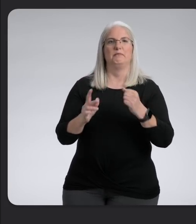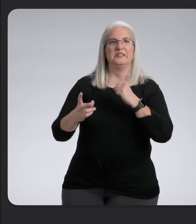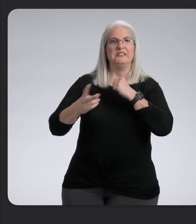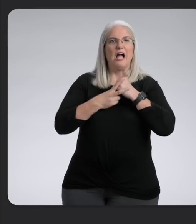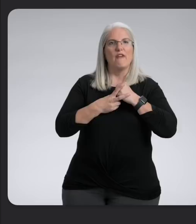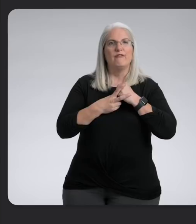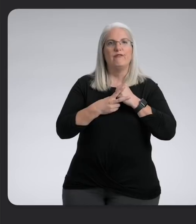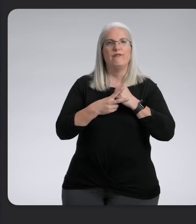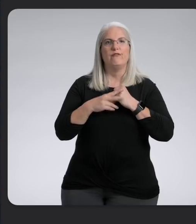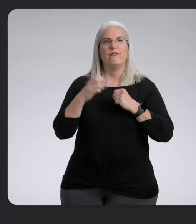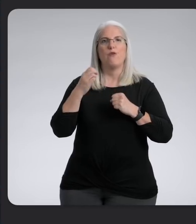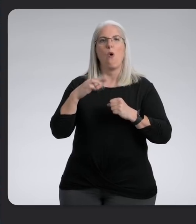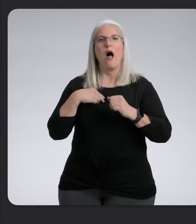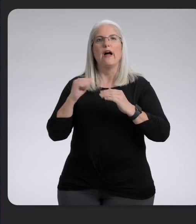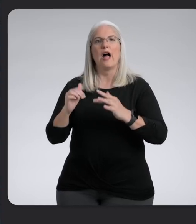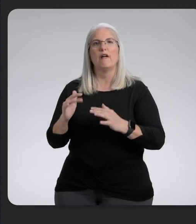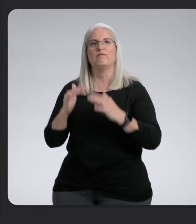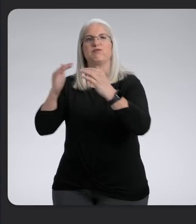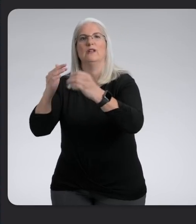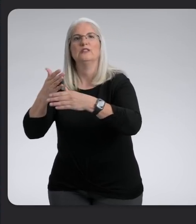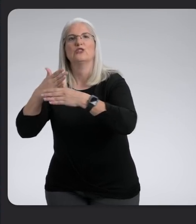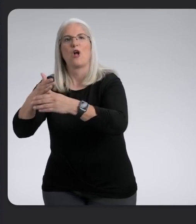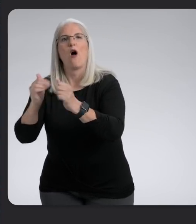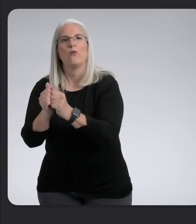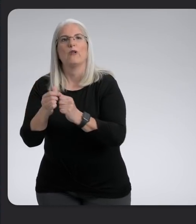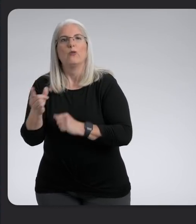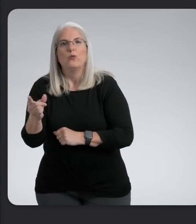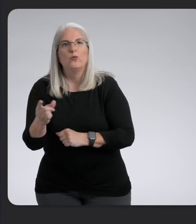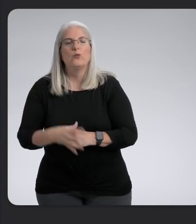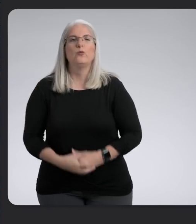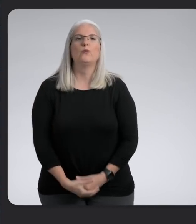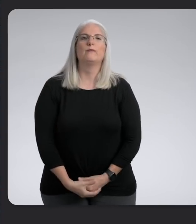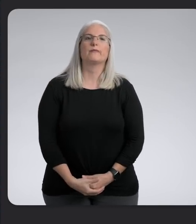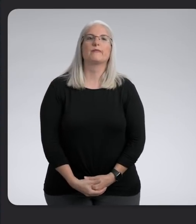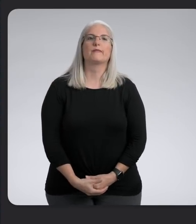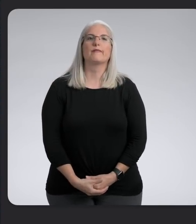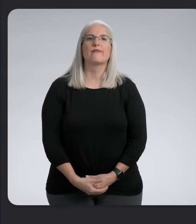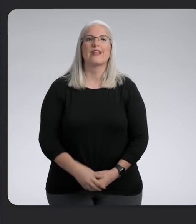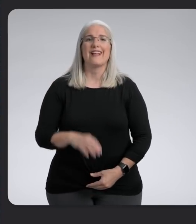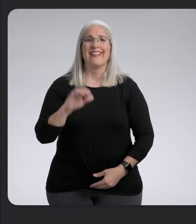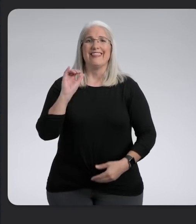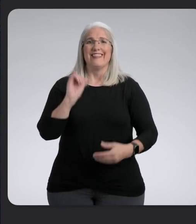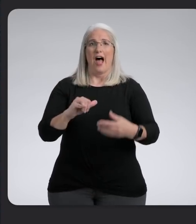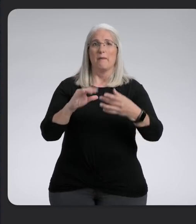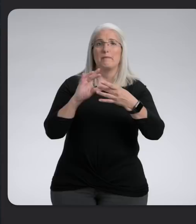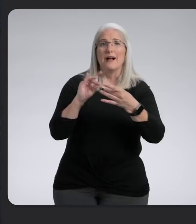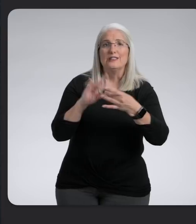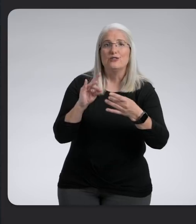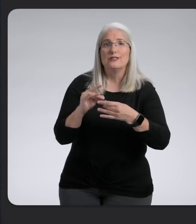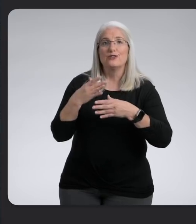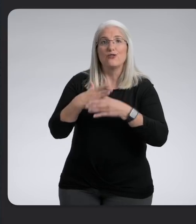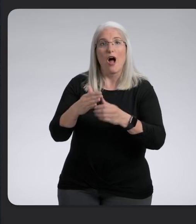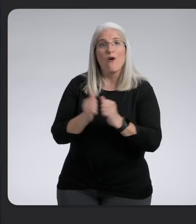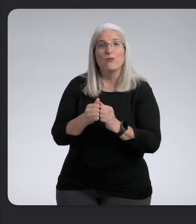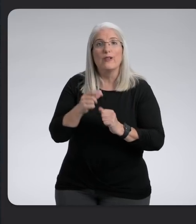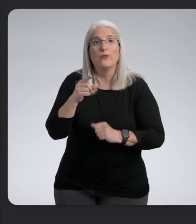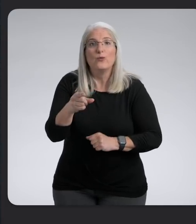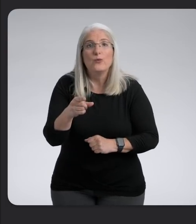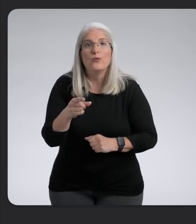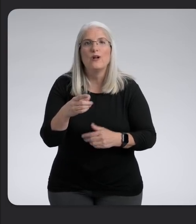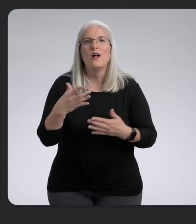like Search. So that's Messages with Shared With You, bringing connection to the places you love to enjoy